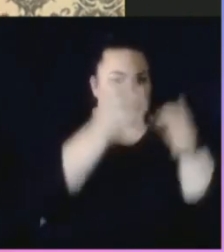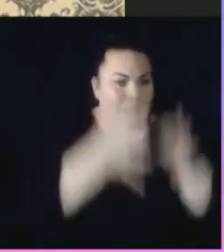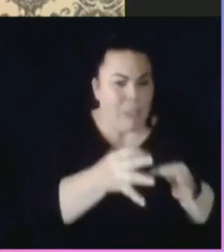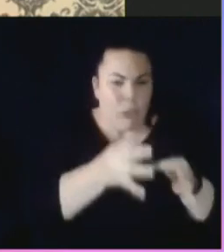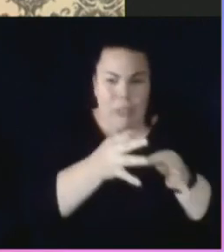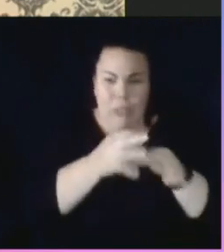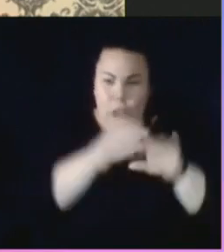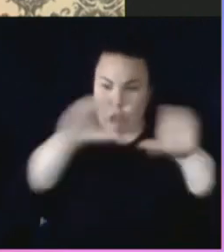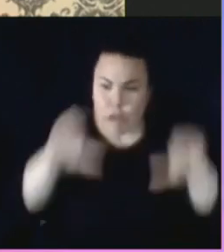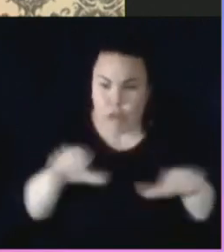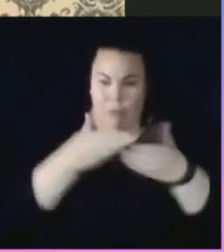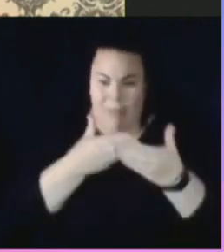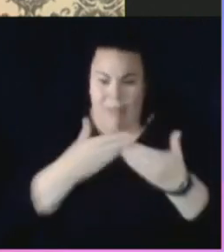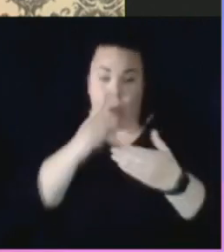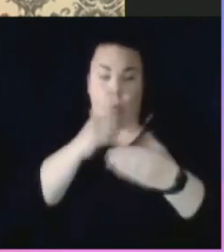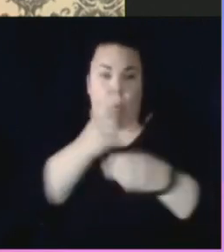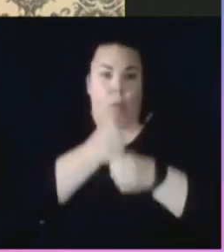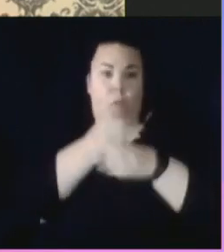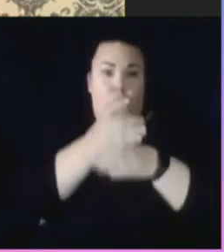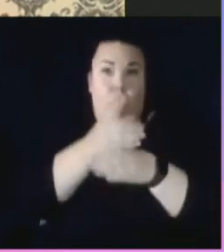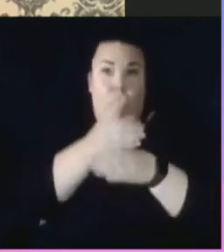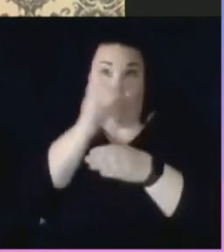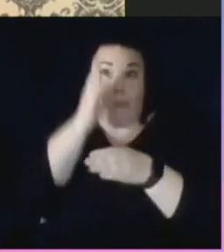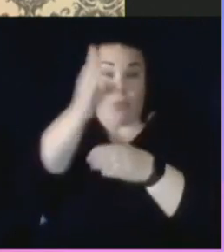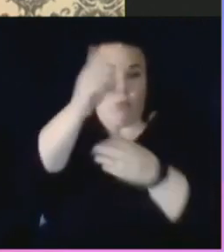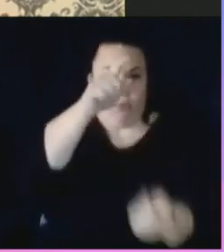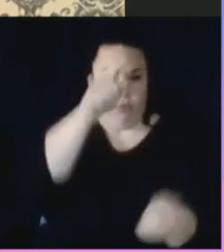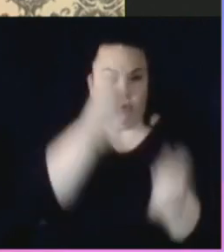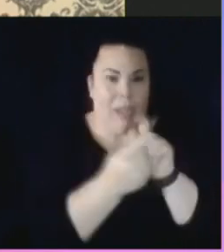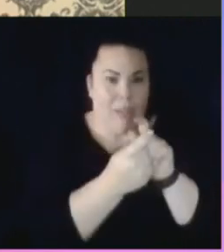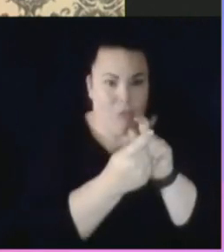not even be realizing, you know? Mm.